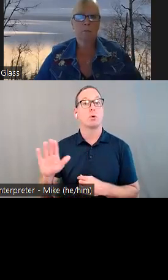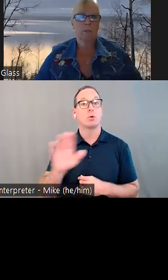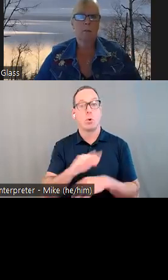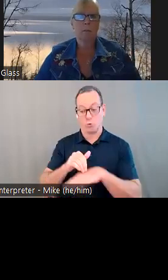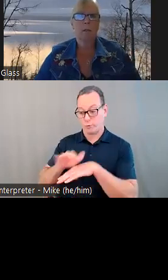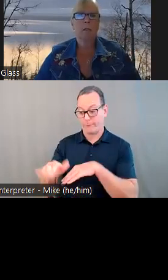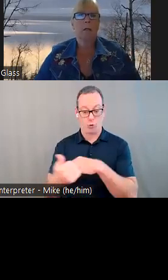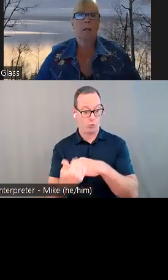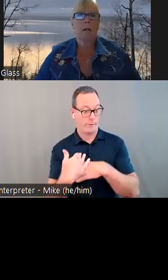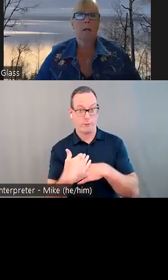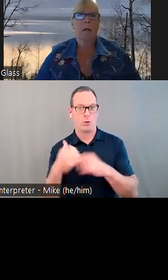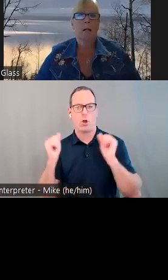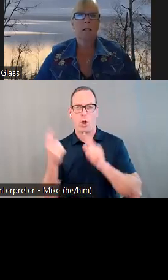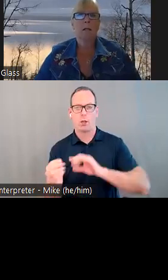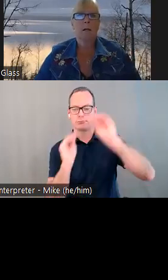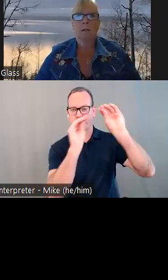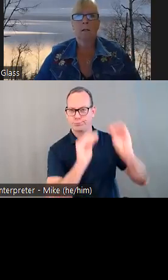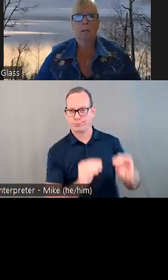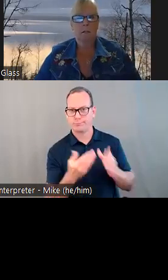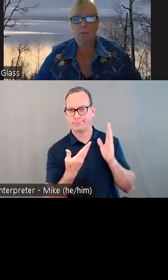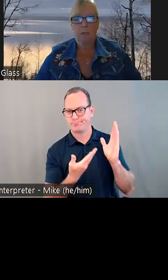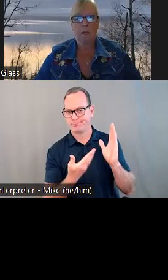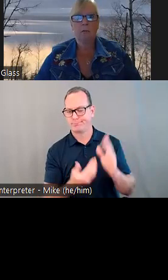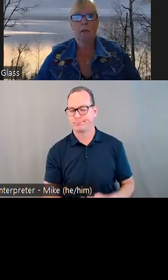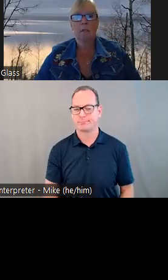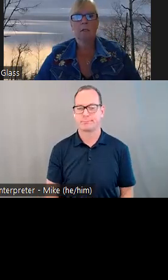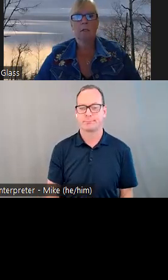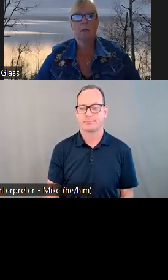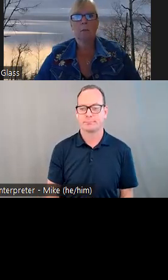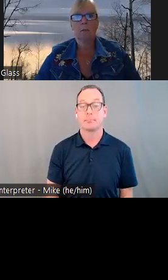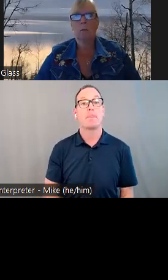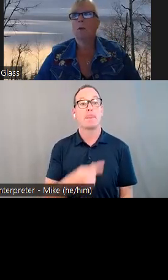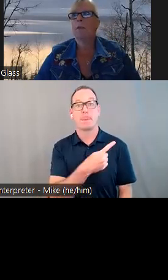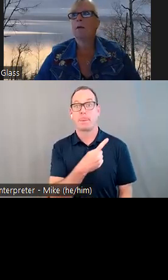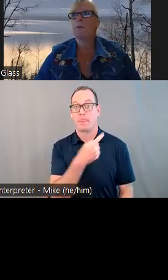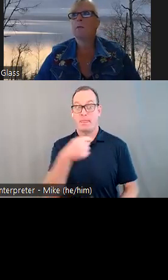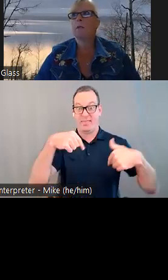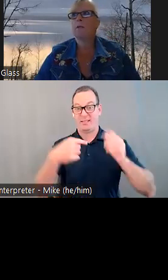agency, for example, had, as of the end of August, had